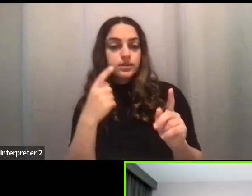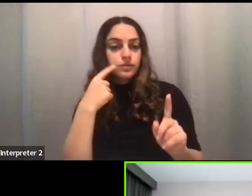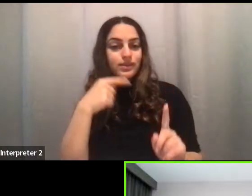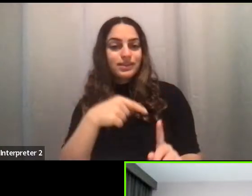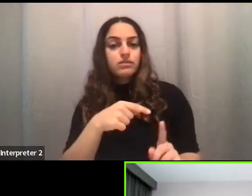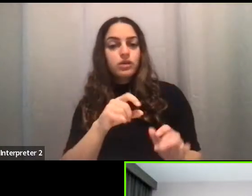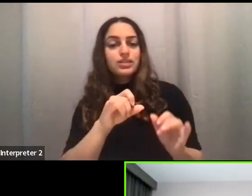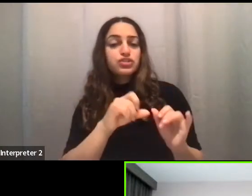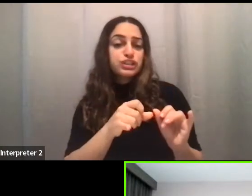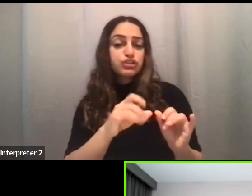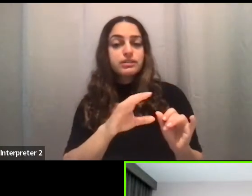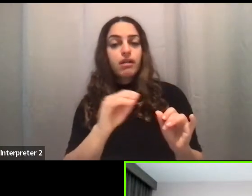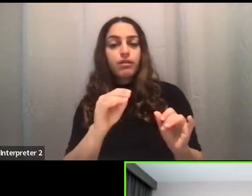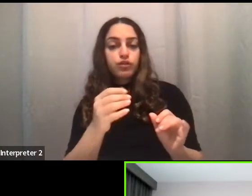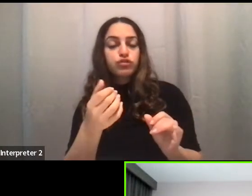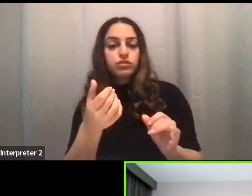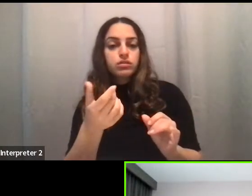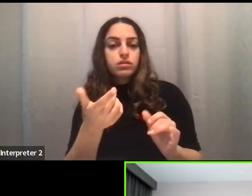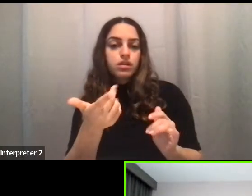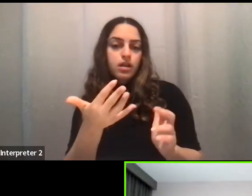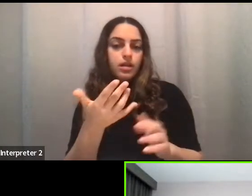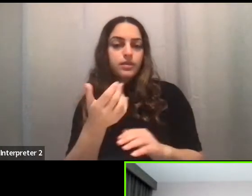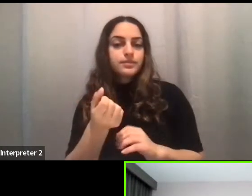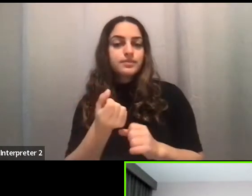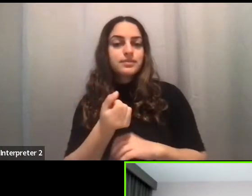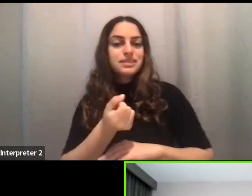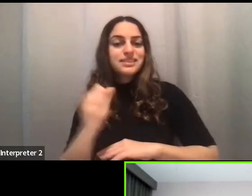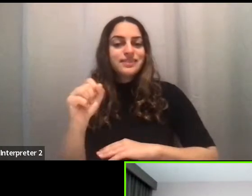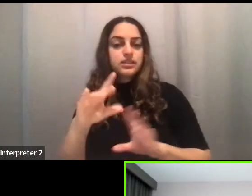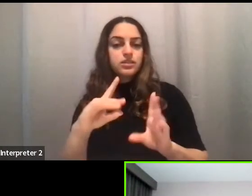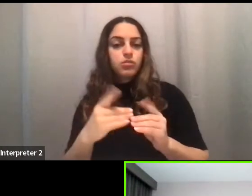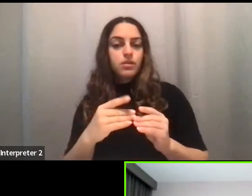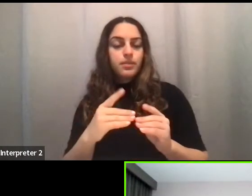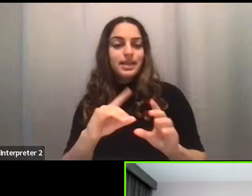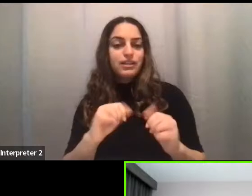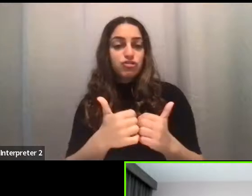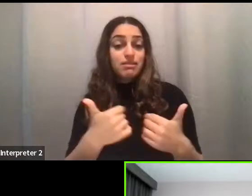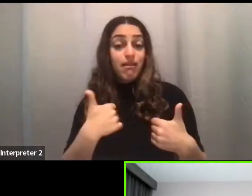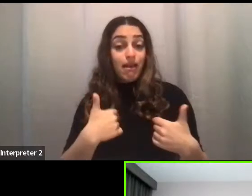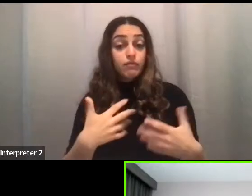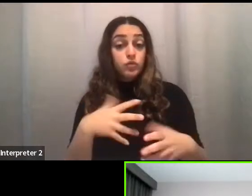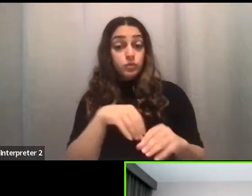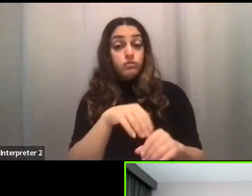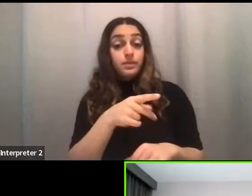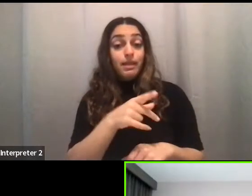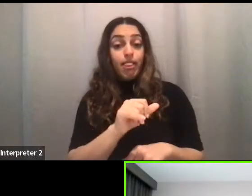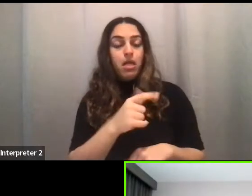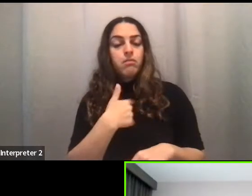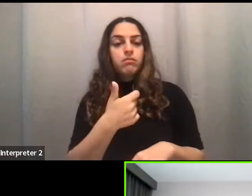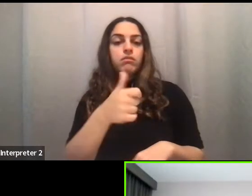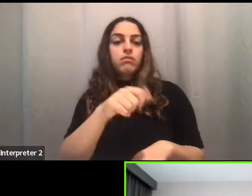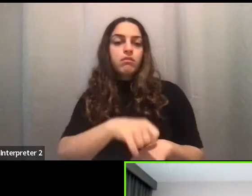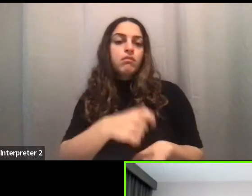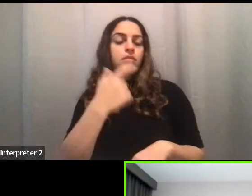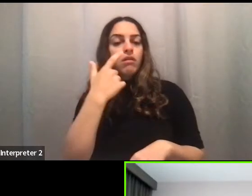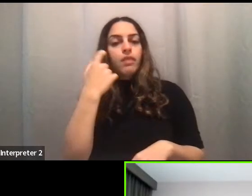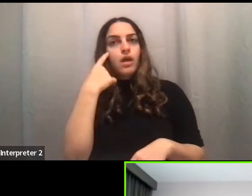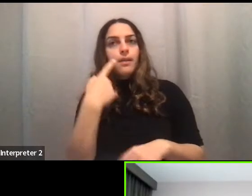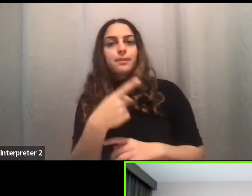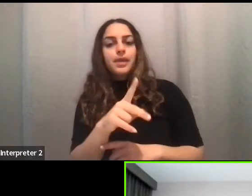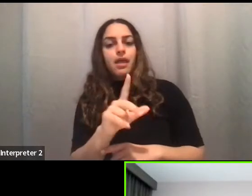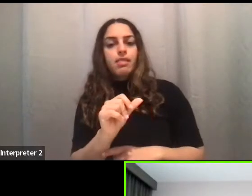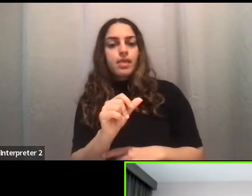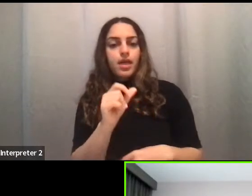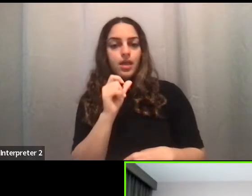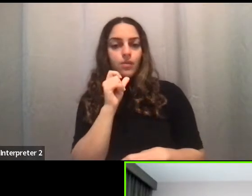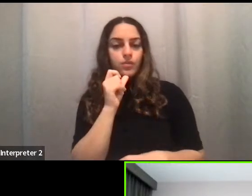other defense department agencies had to engage in plas they declined because they thought that a pla was not going